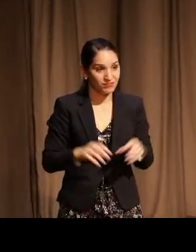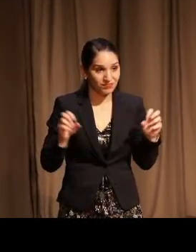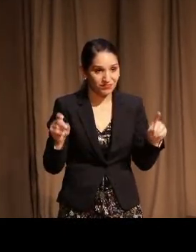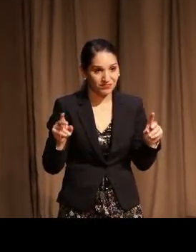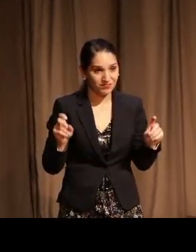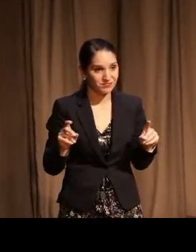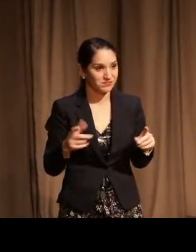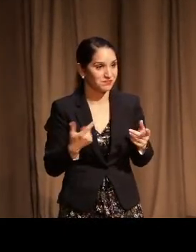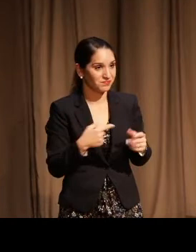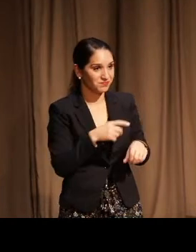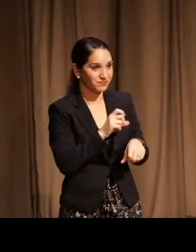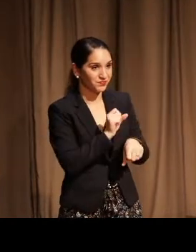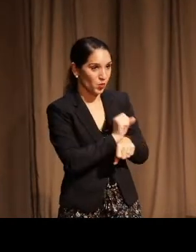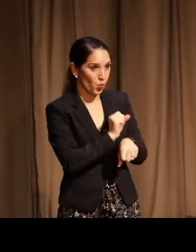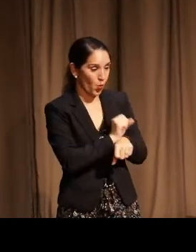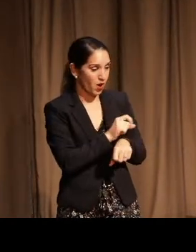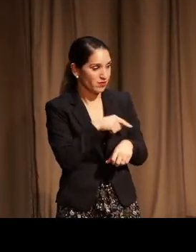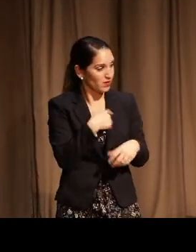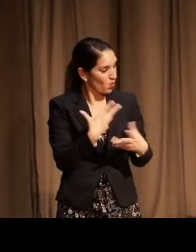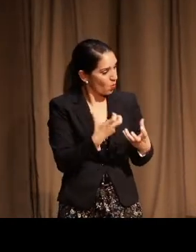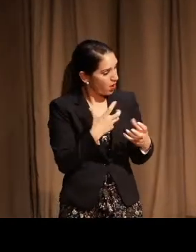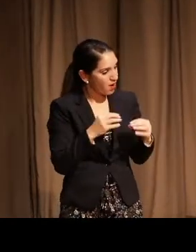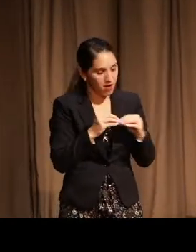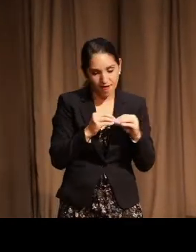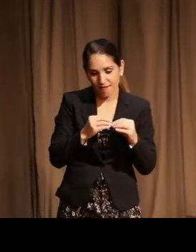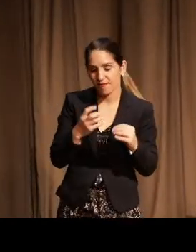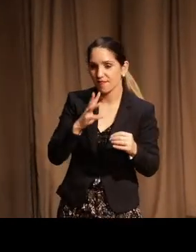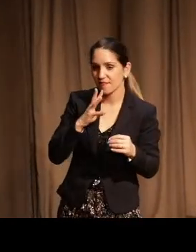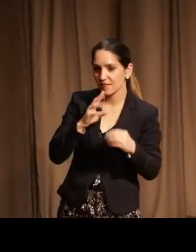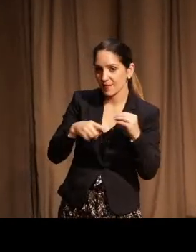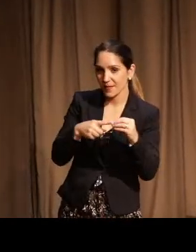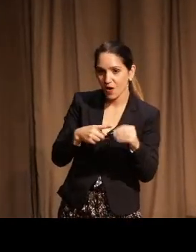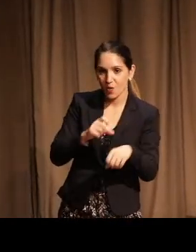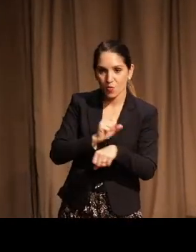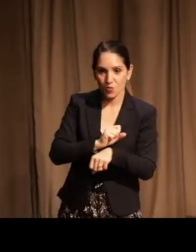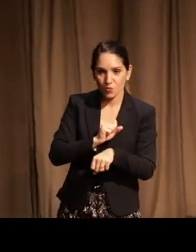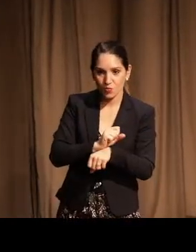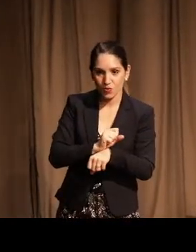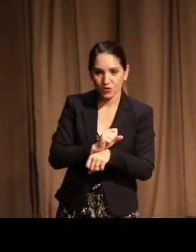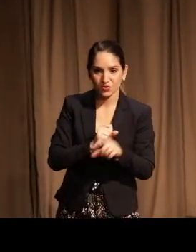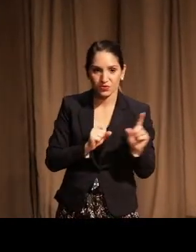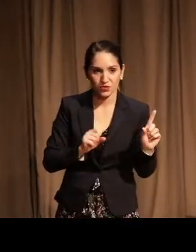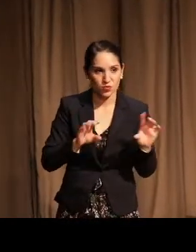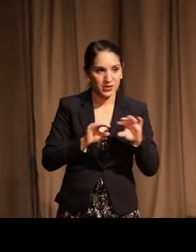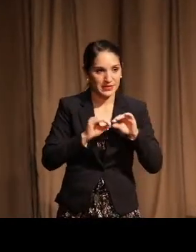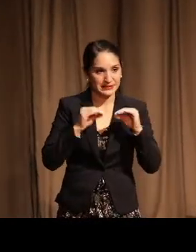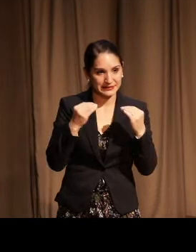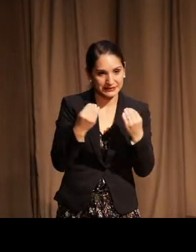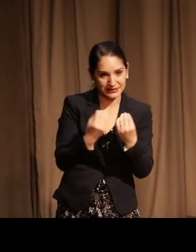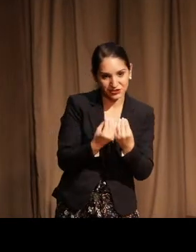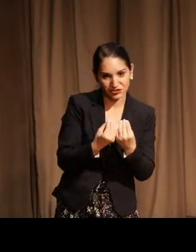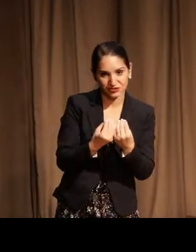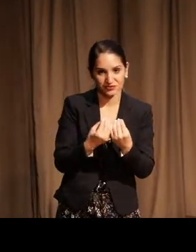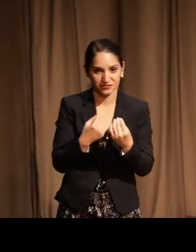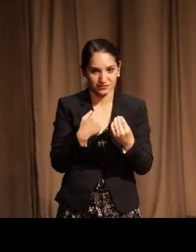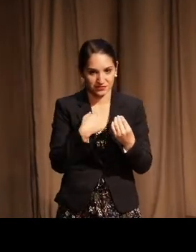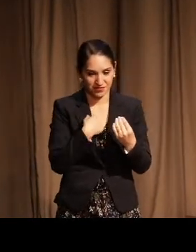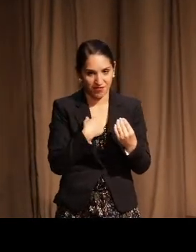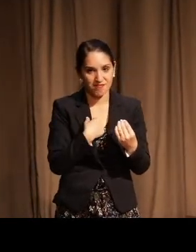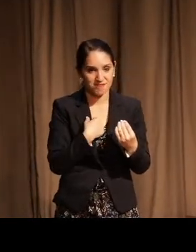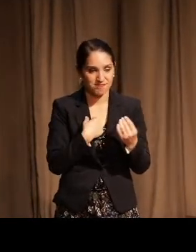This work, I want to talk about this work I made with Brigadas Populares. Is the organization I am